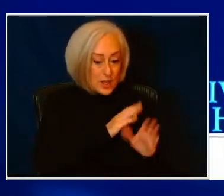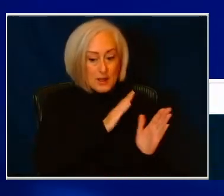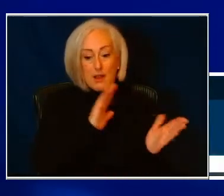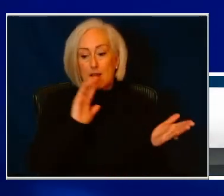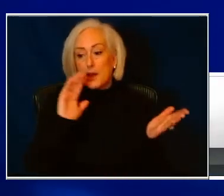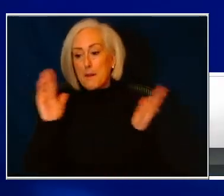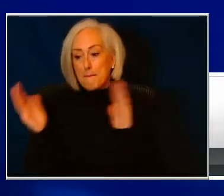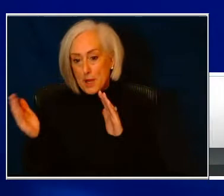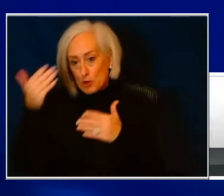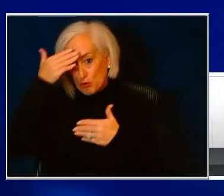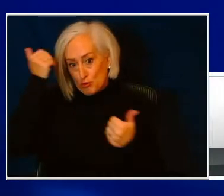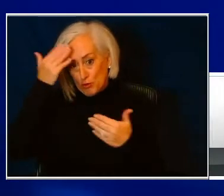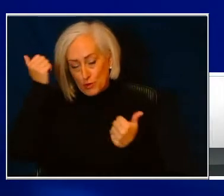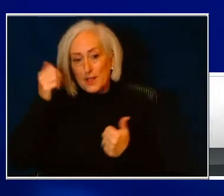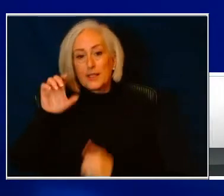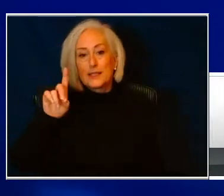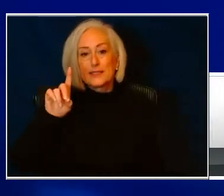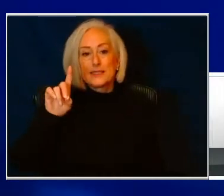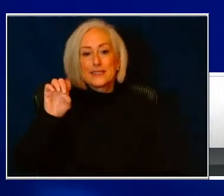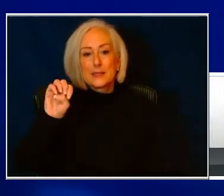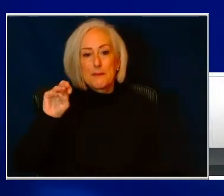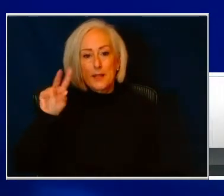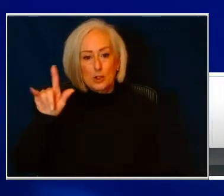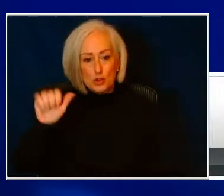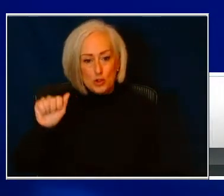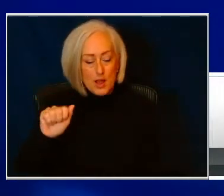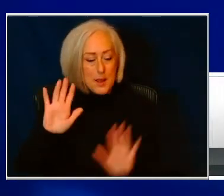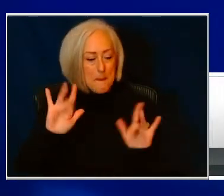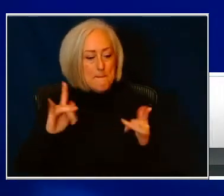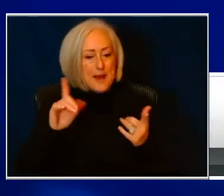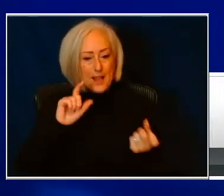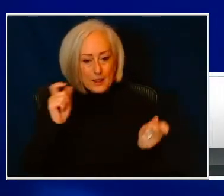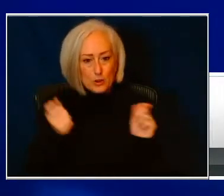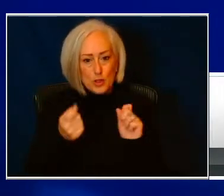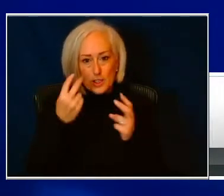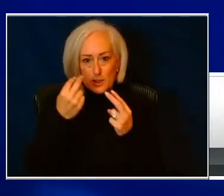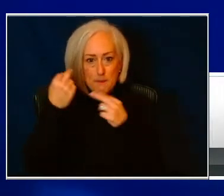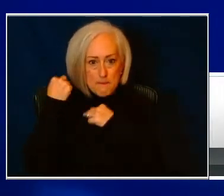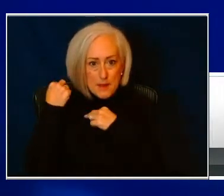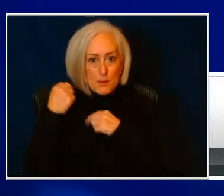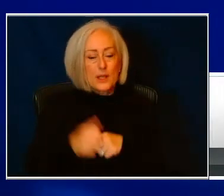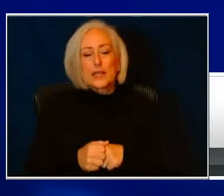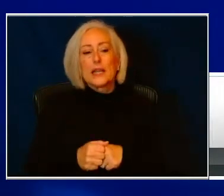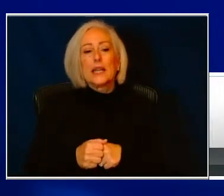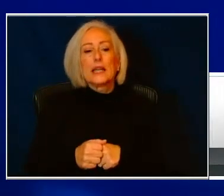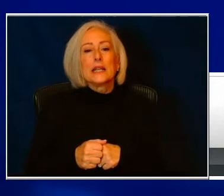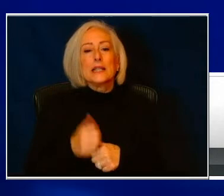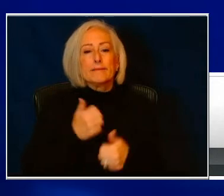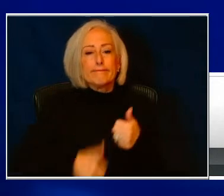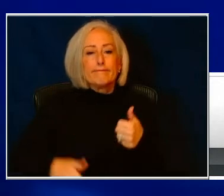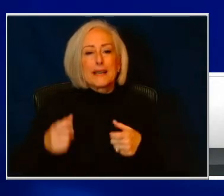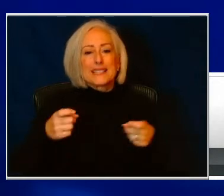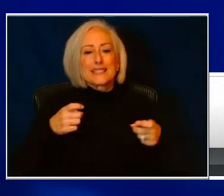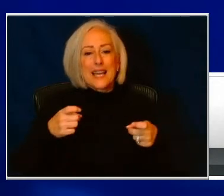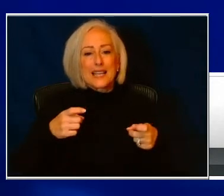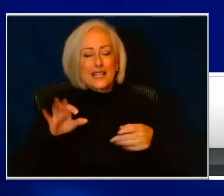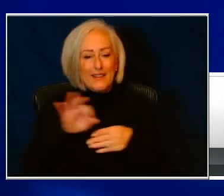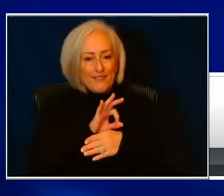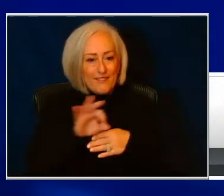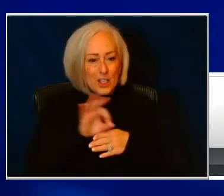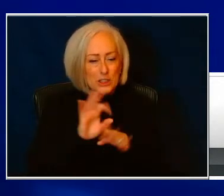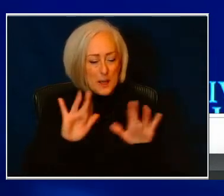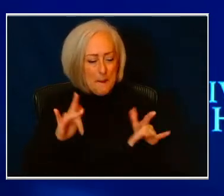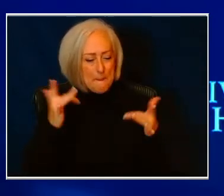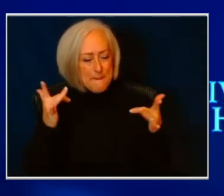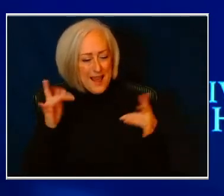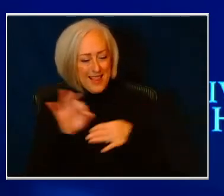real mild changes in memory and maybe navigation and what we call executive function, but really mild changes that don't quite interfere with